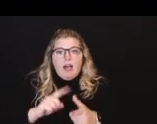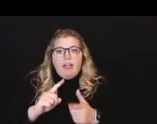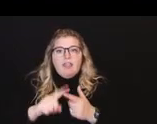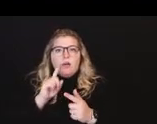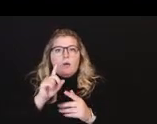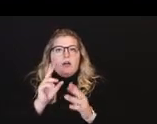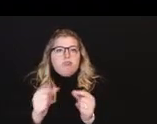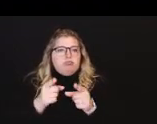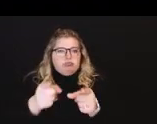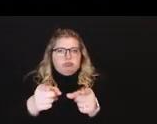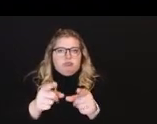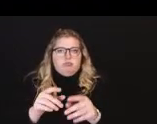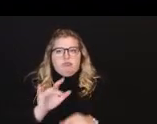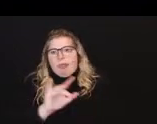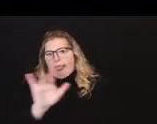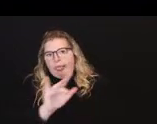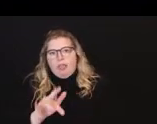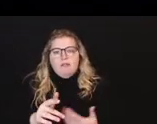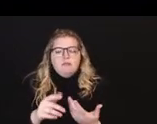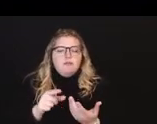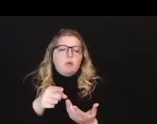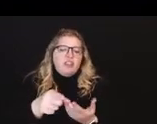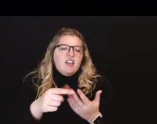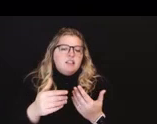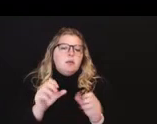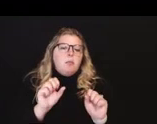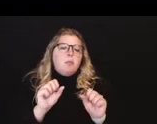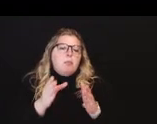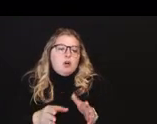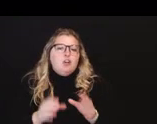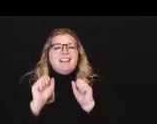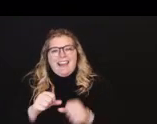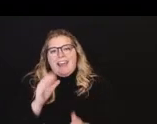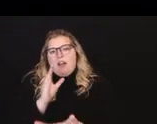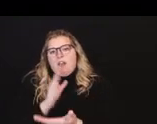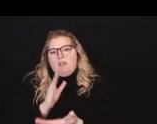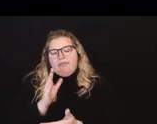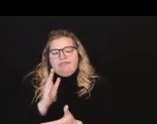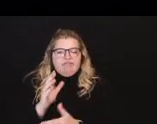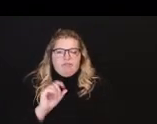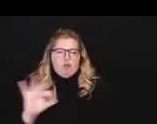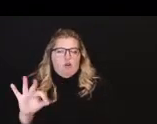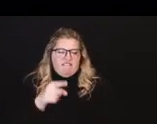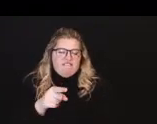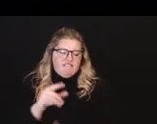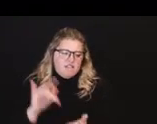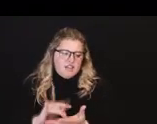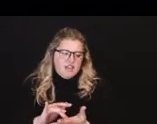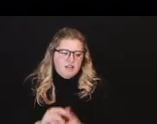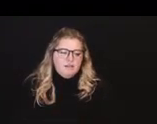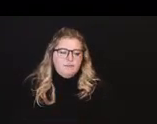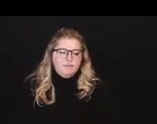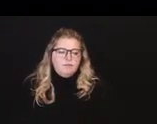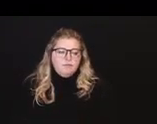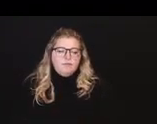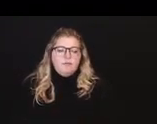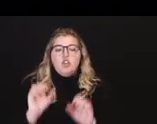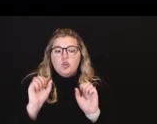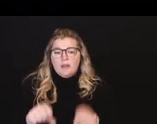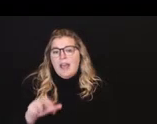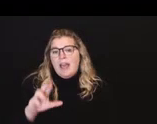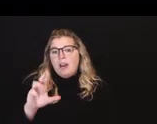is you give somebody the ability to disable those. This is, again, probably more if you're building an application. There is the option to remap as